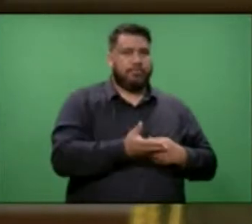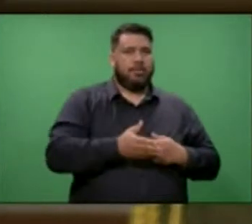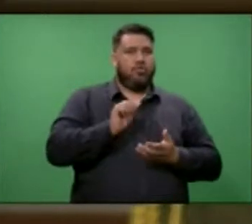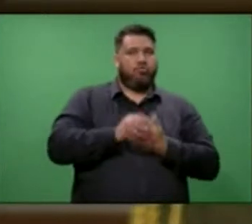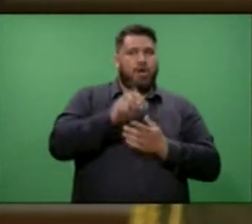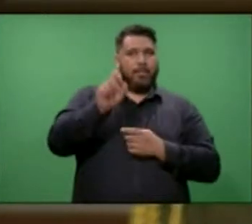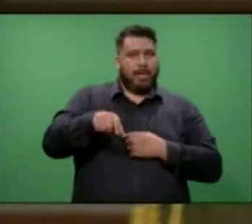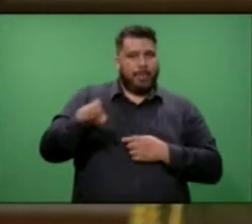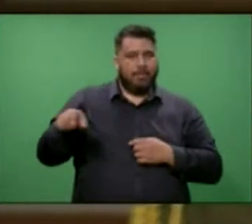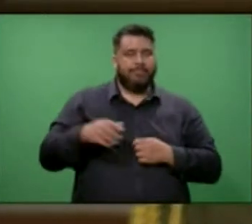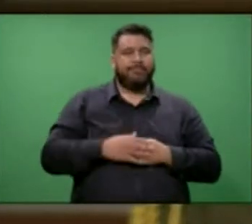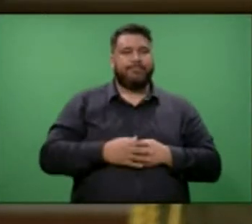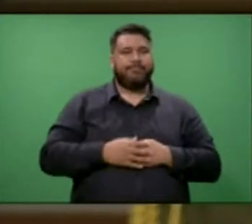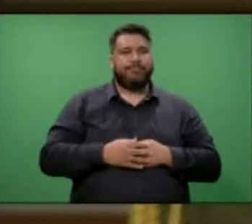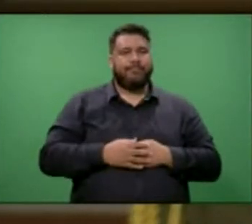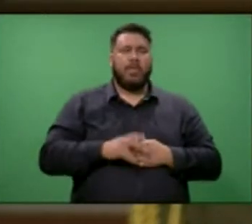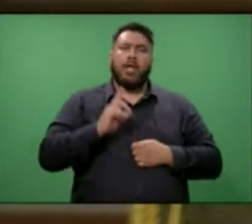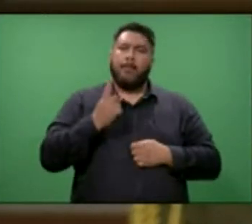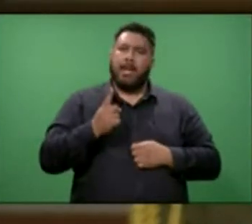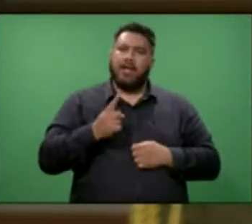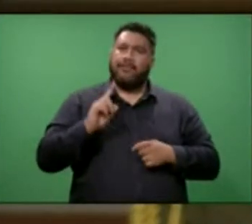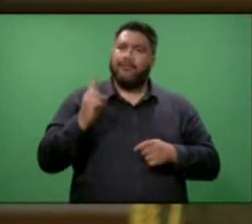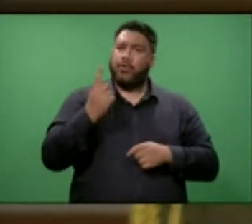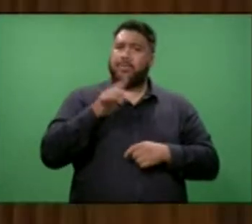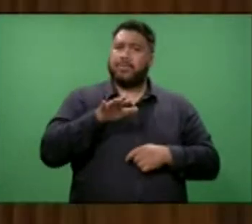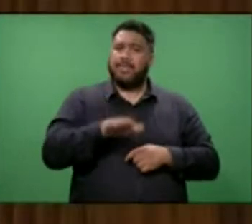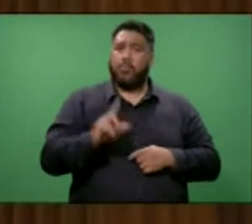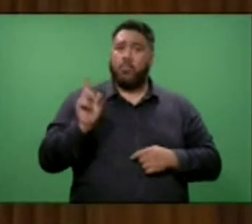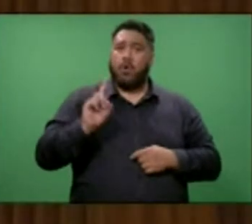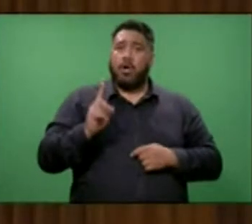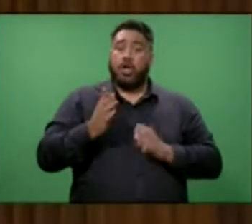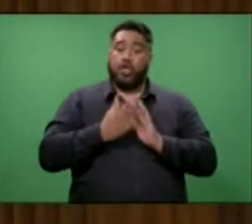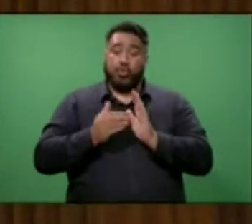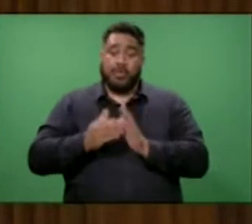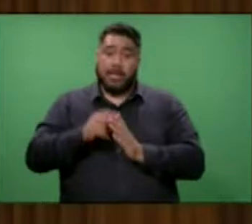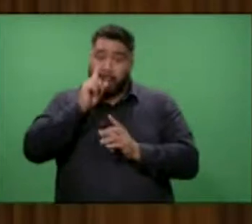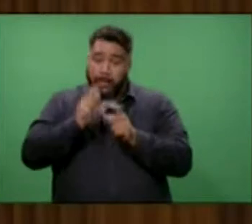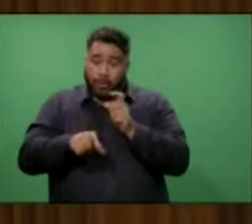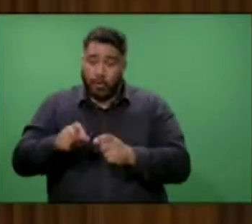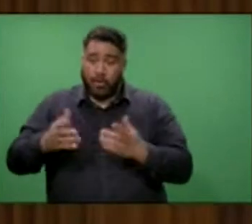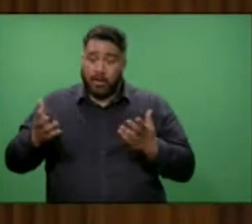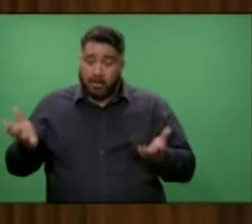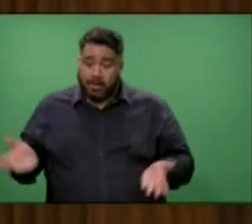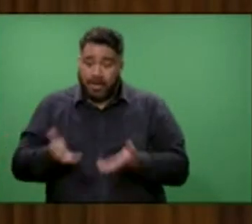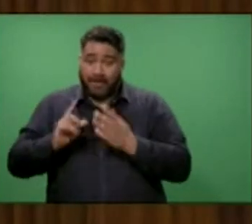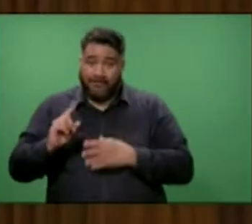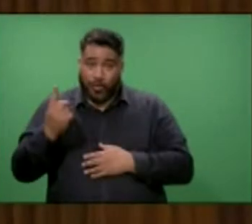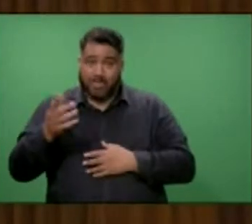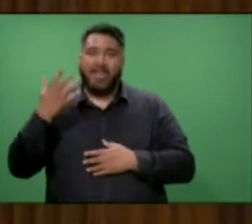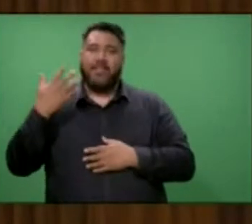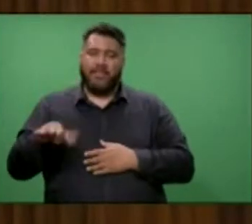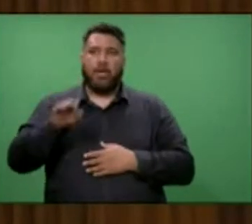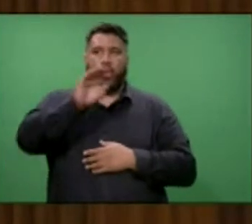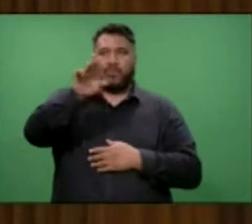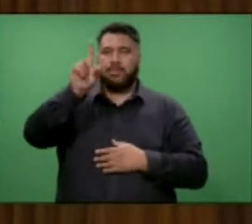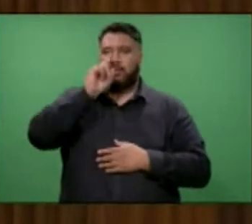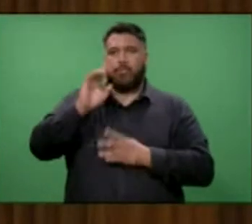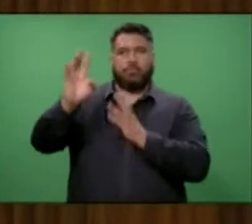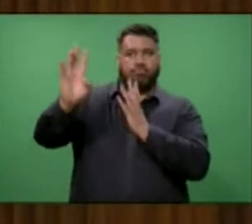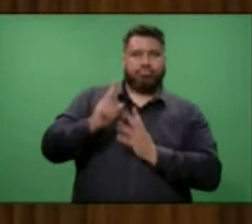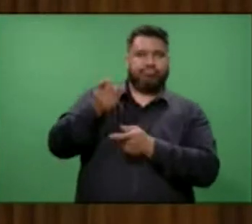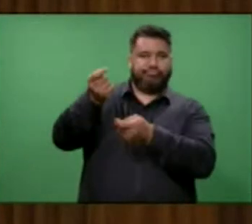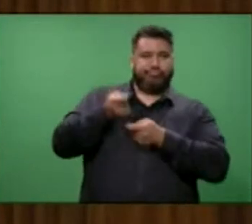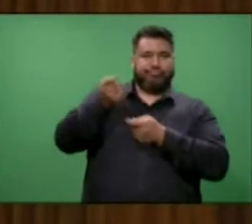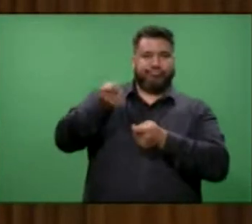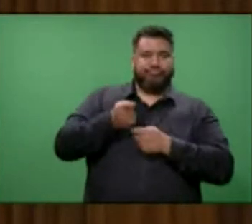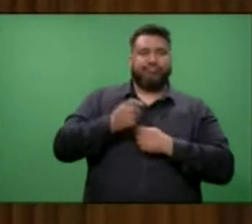and as a starting point, seek to develop New Zealand workforces to meet those skills needed here at home. With many New